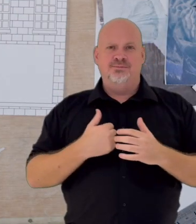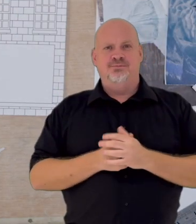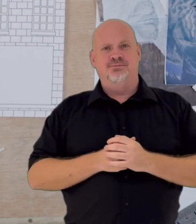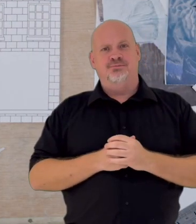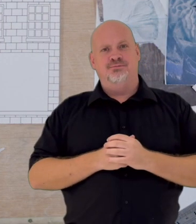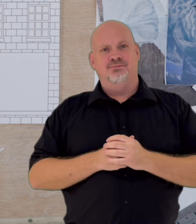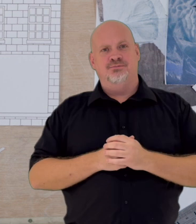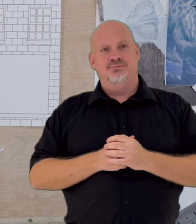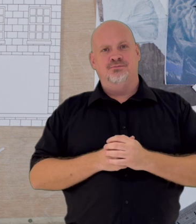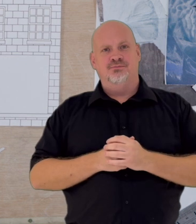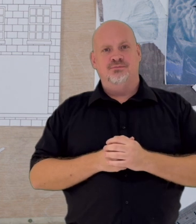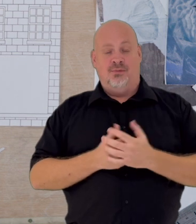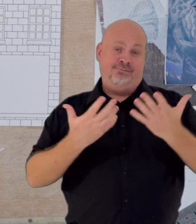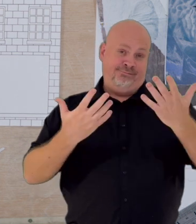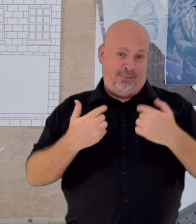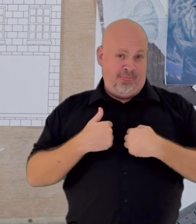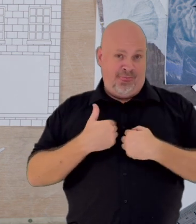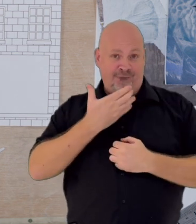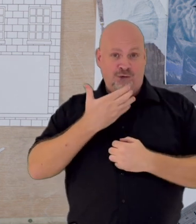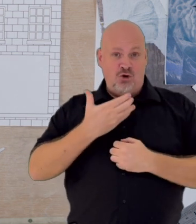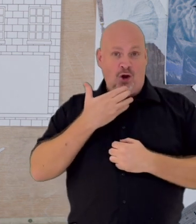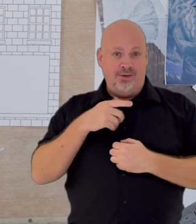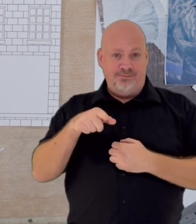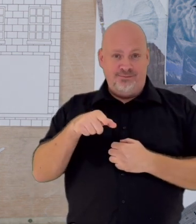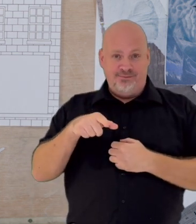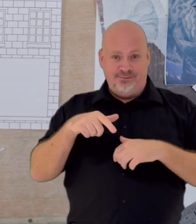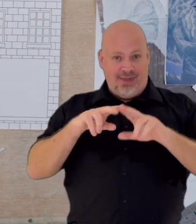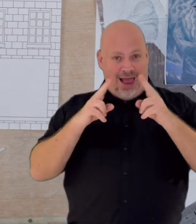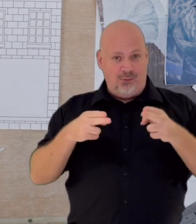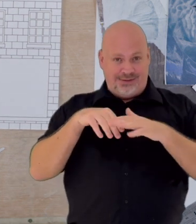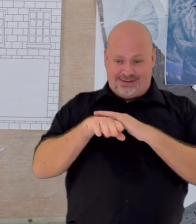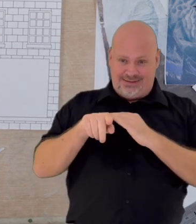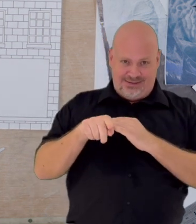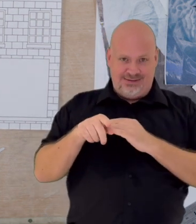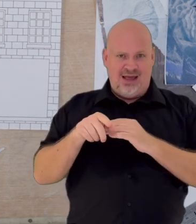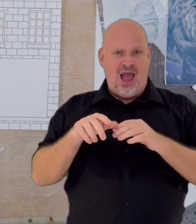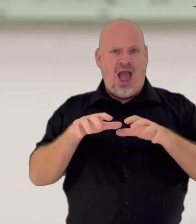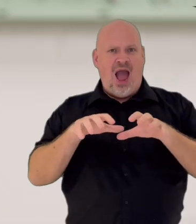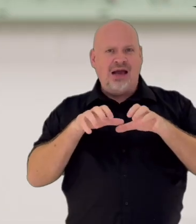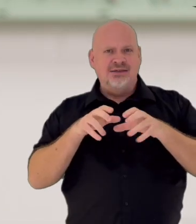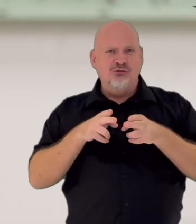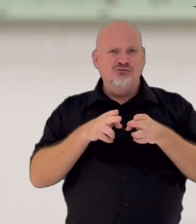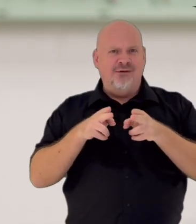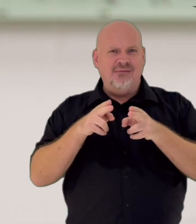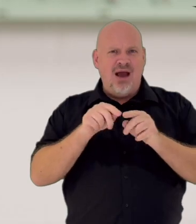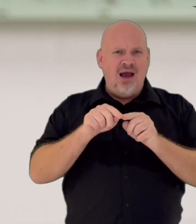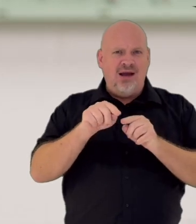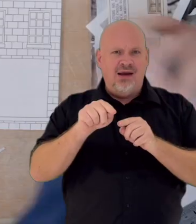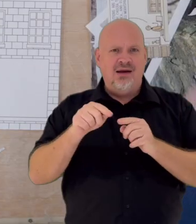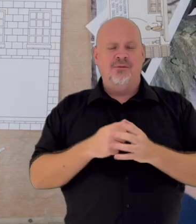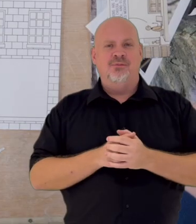So that's my frog in his house with an ice river, and now I'm going to